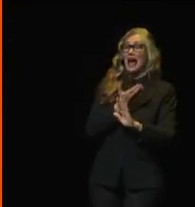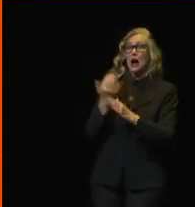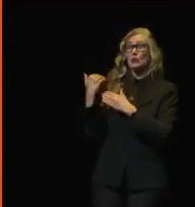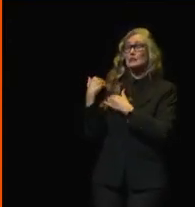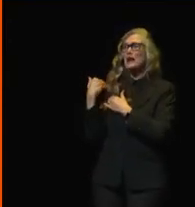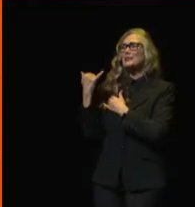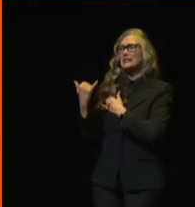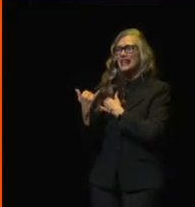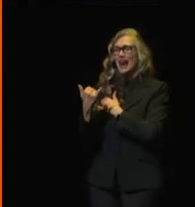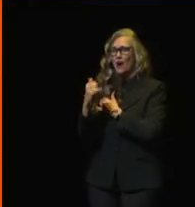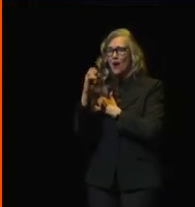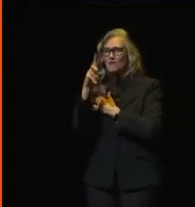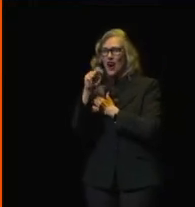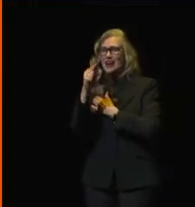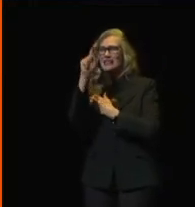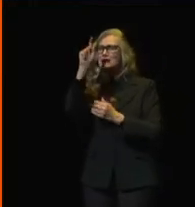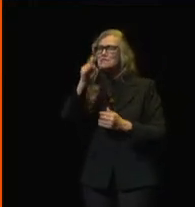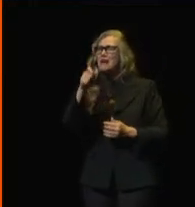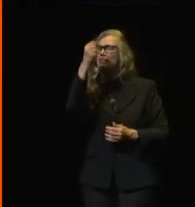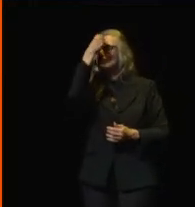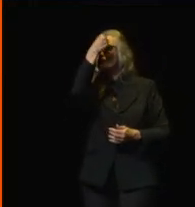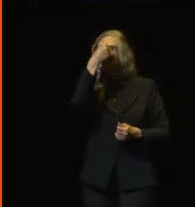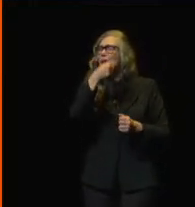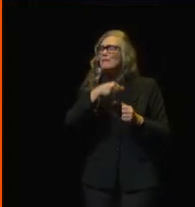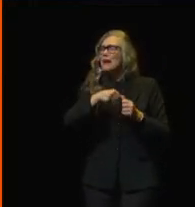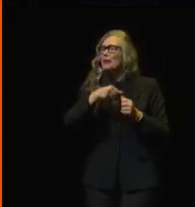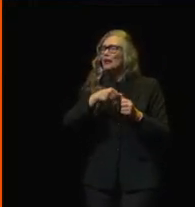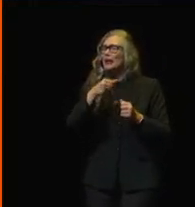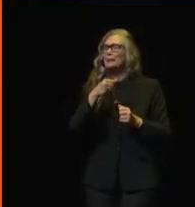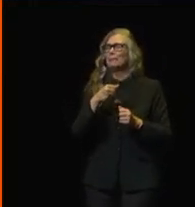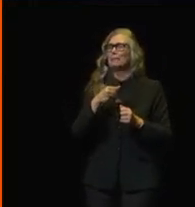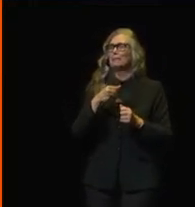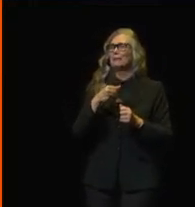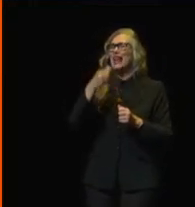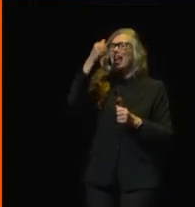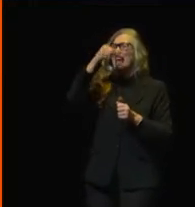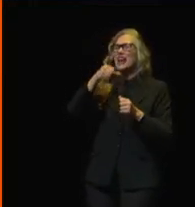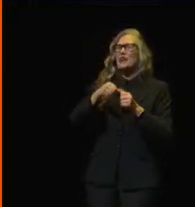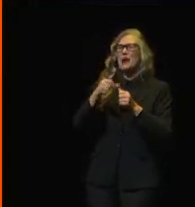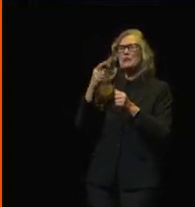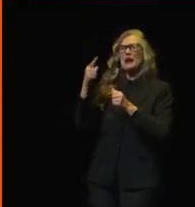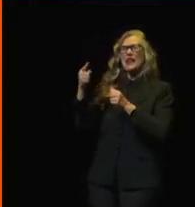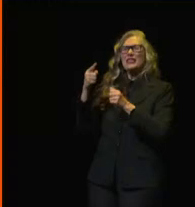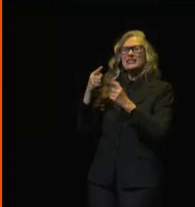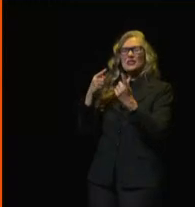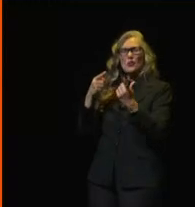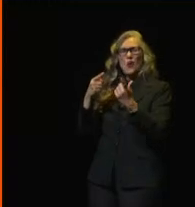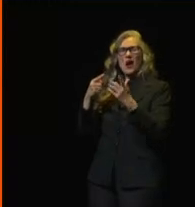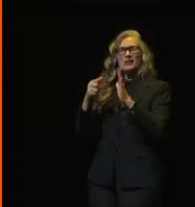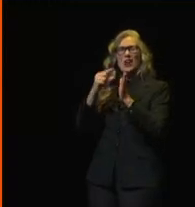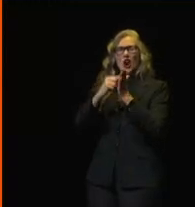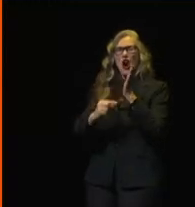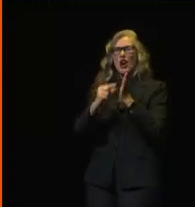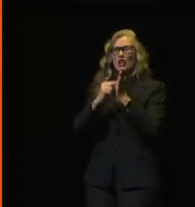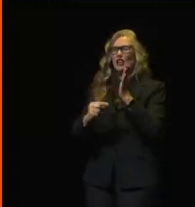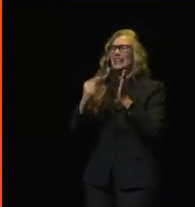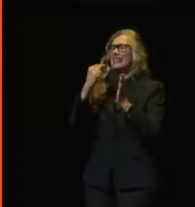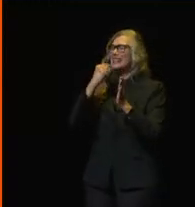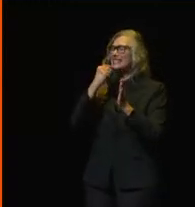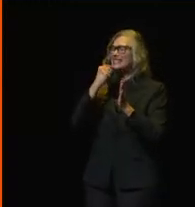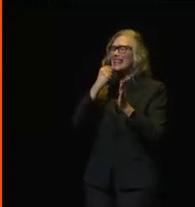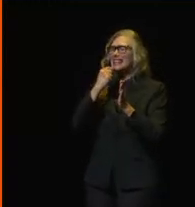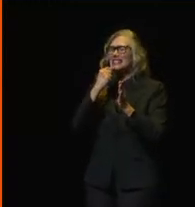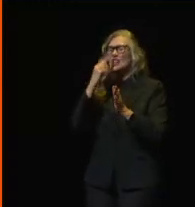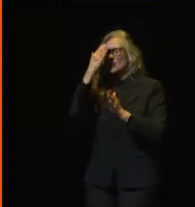actually managed to foresee this too in the Nation article where he reinterpreted Reinhold Niebuhr's serenity prayer to seek collective courage